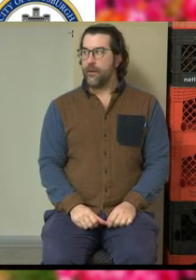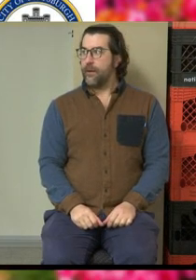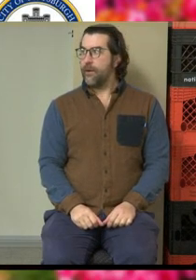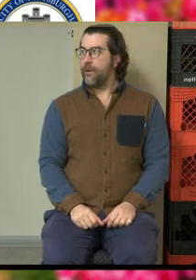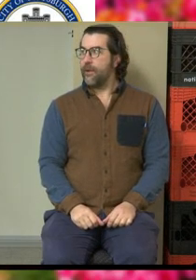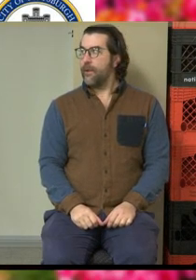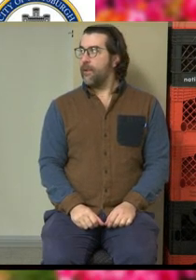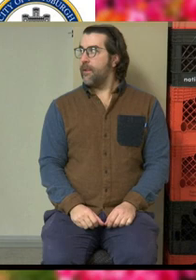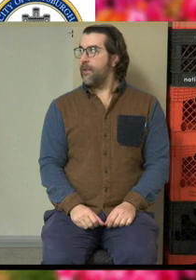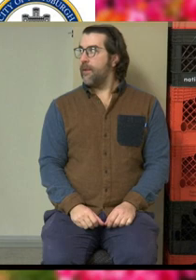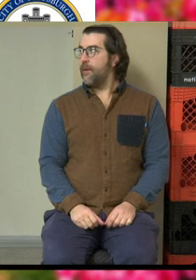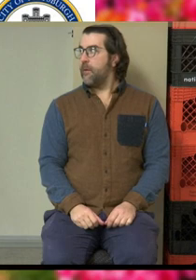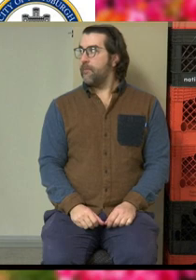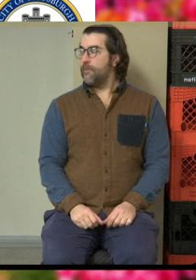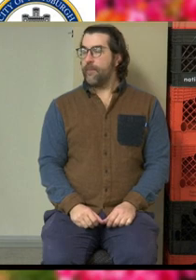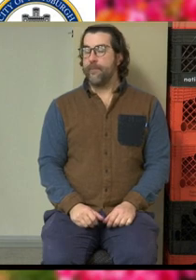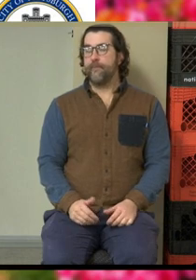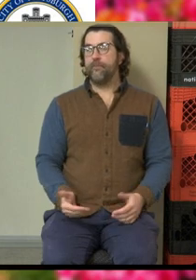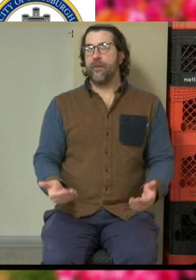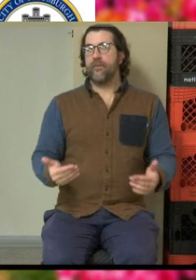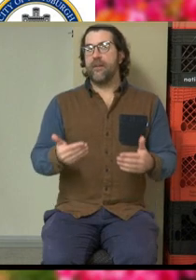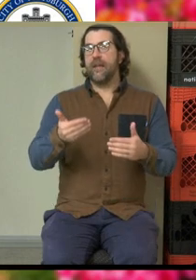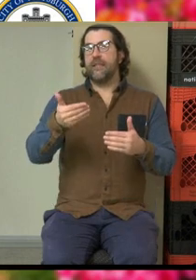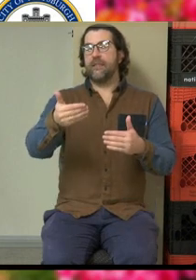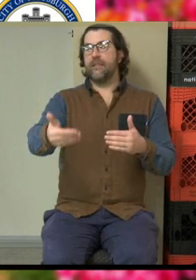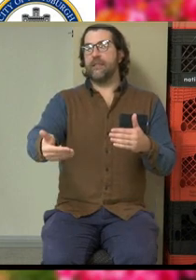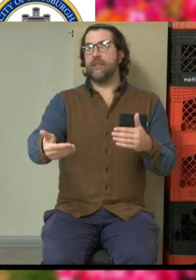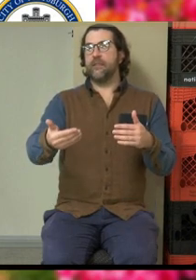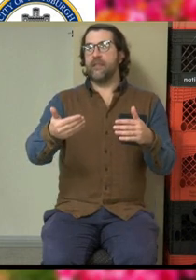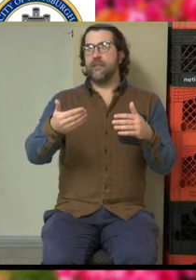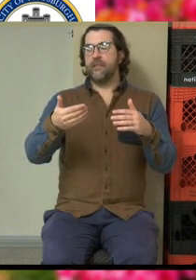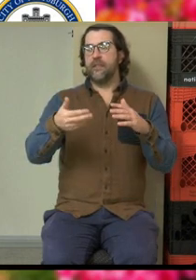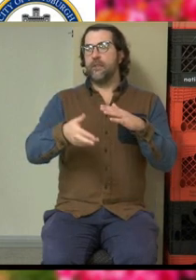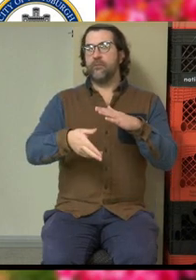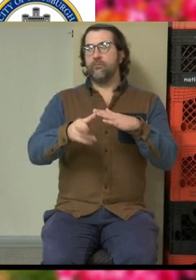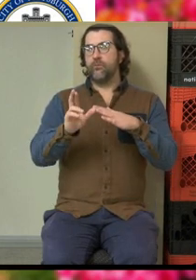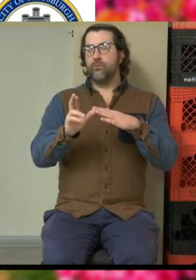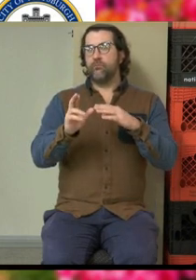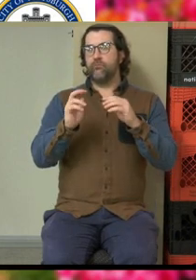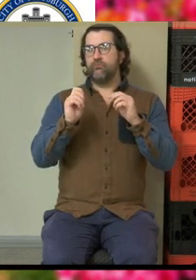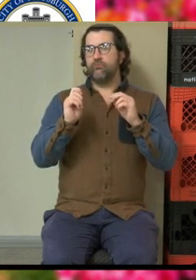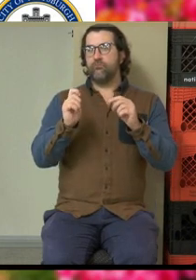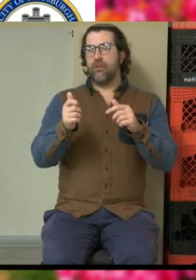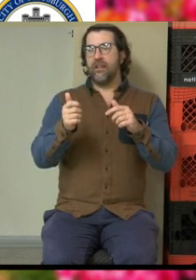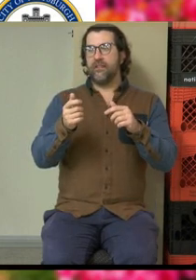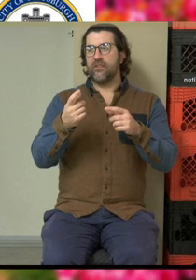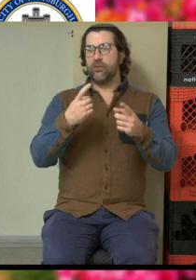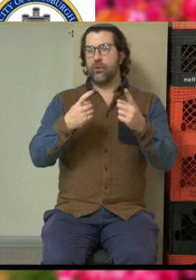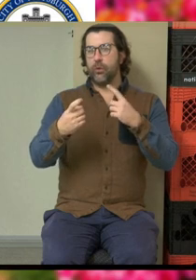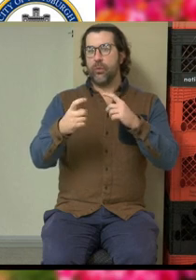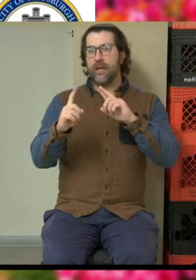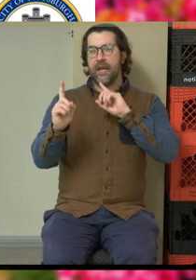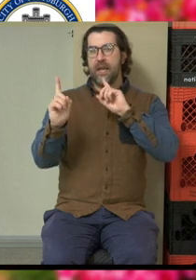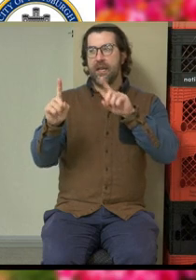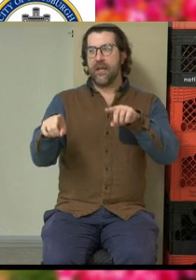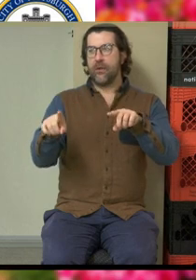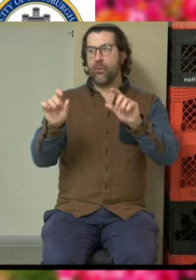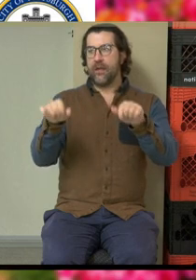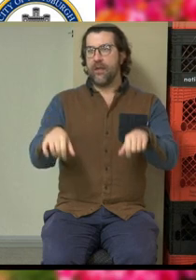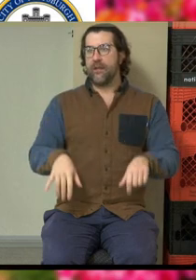Okay, in terms of next steps, I'm just going to review this real quick and then we can get into Q&A.